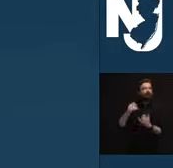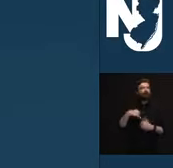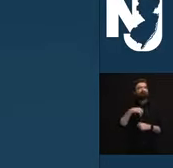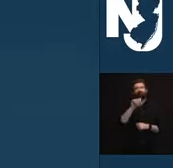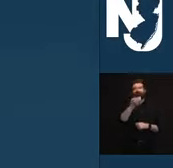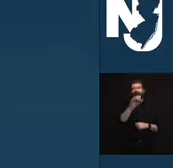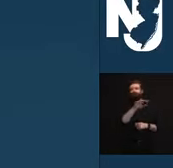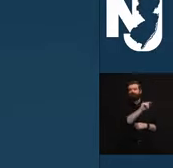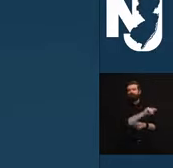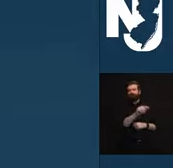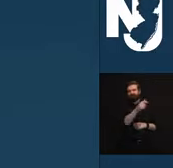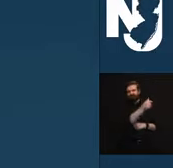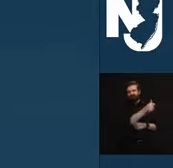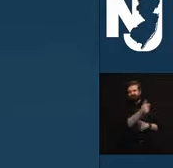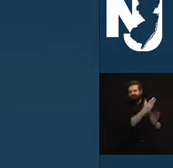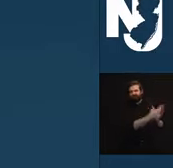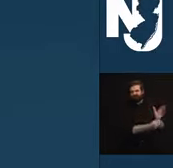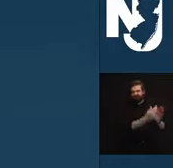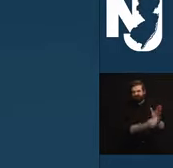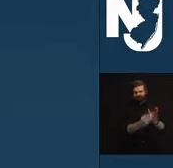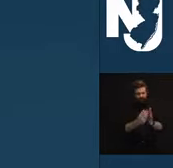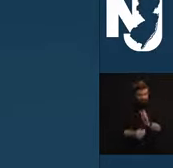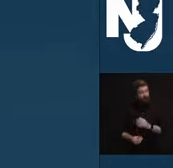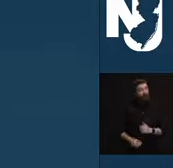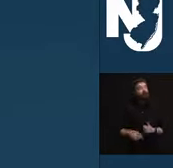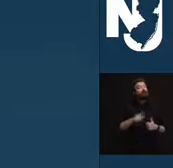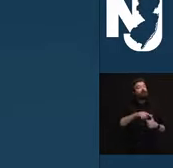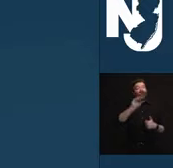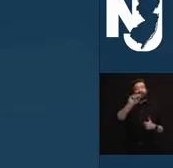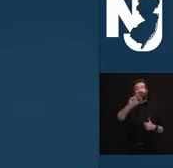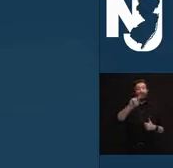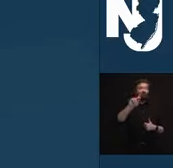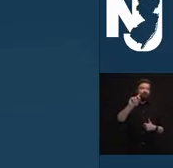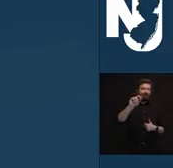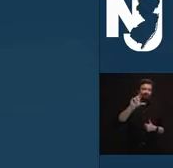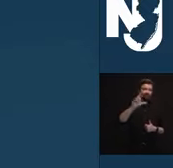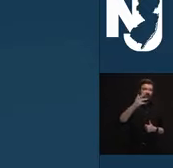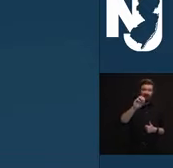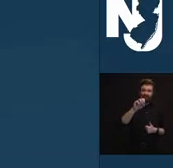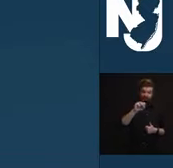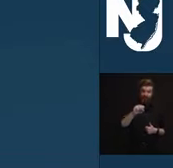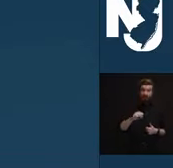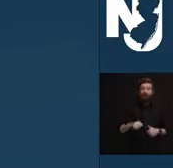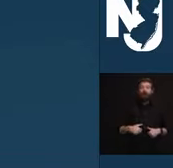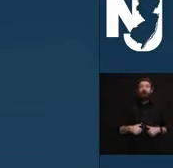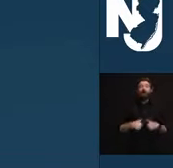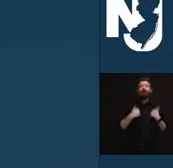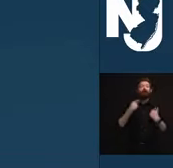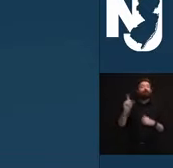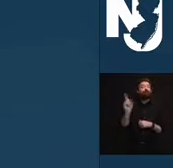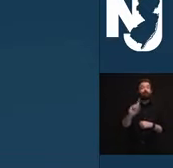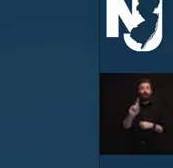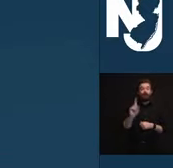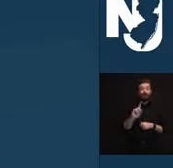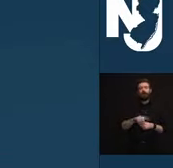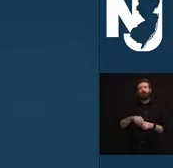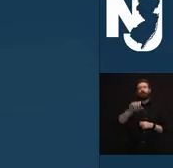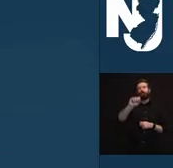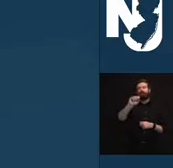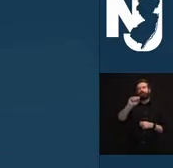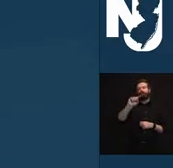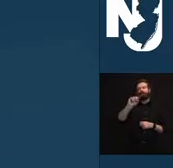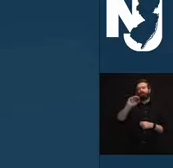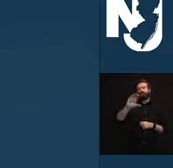guy, Mark Douches, the lifelong Scotch Plains resident, passed away on November